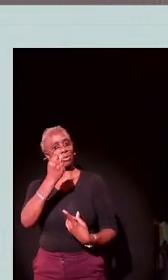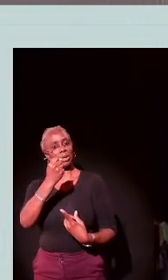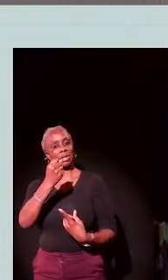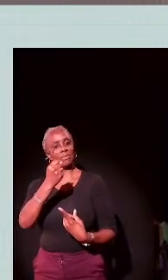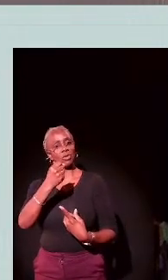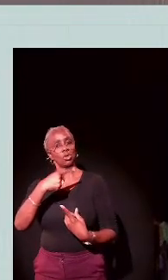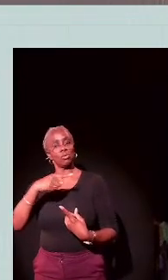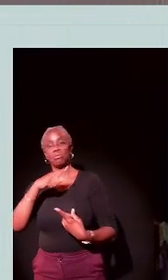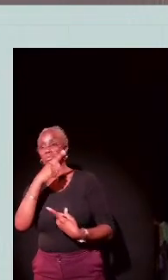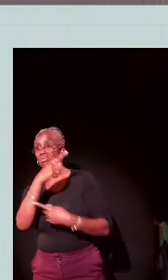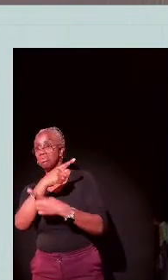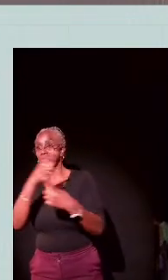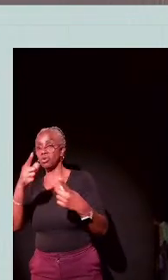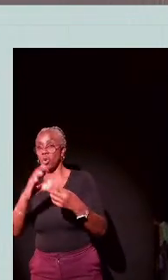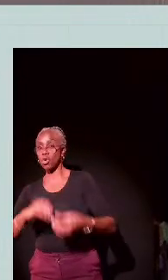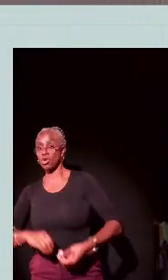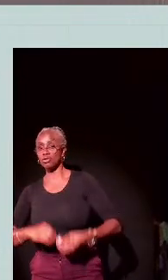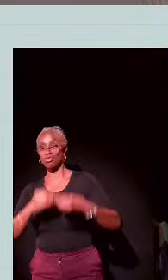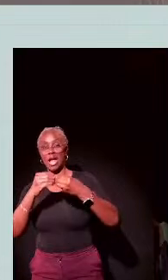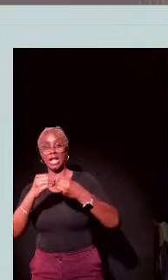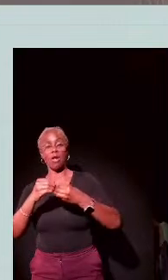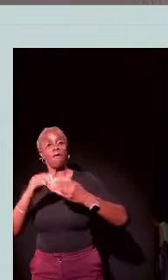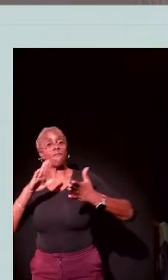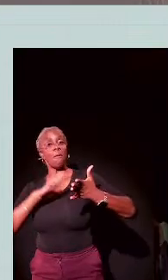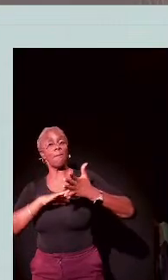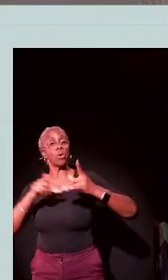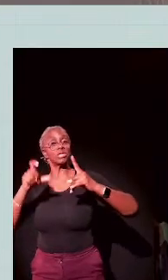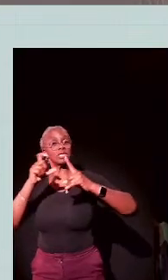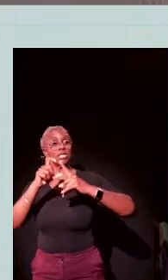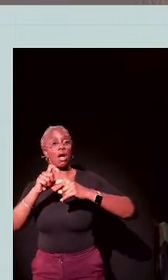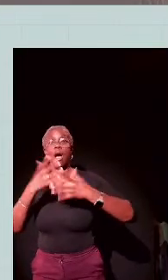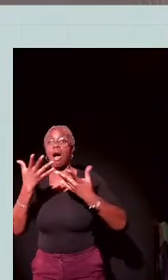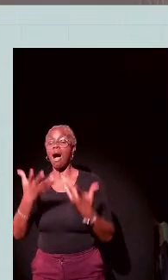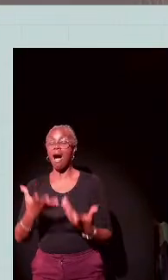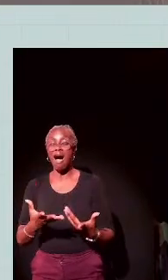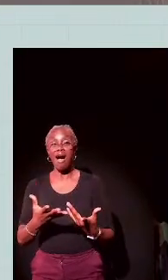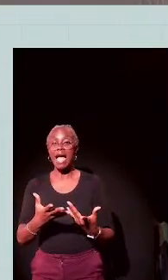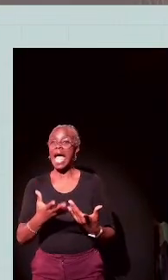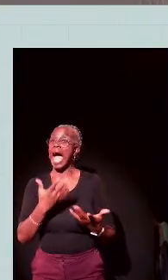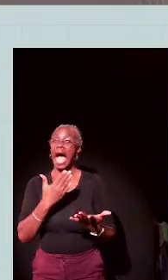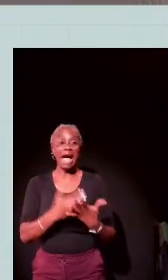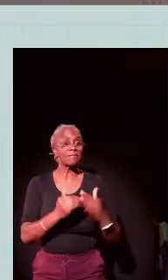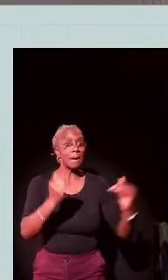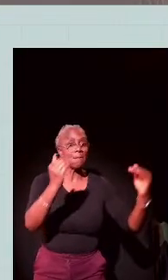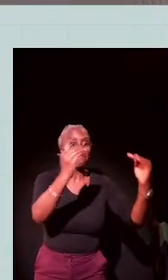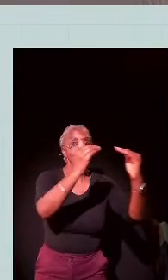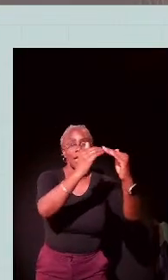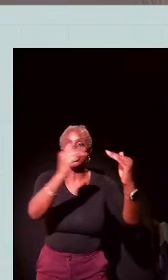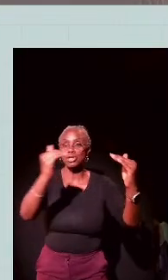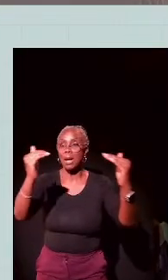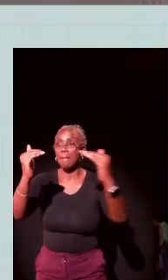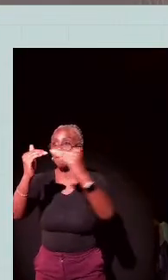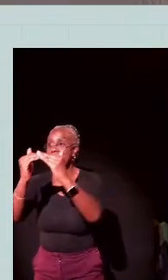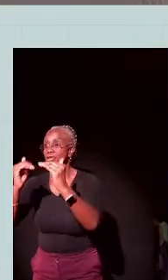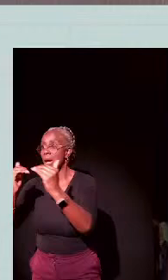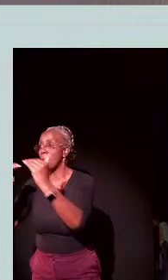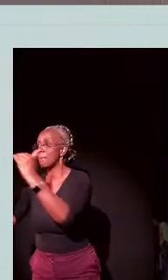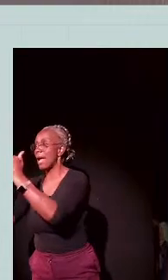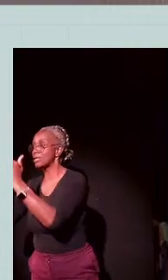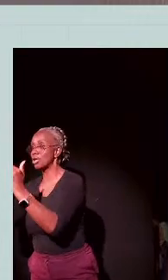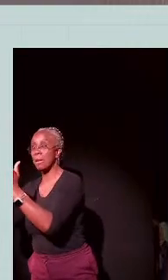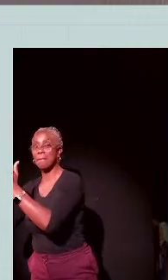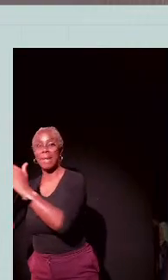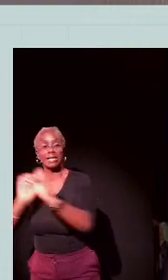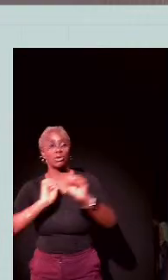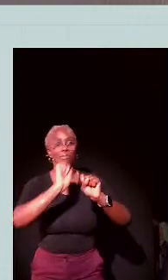were to design an ergonomic controller for muscular dystrophy, you're going to have to make a different one for each person. You're going to have to make a different one so that every single person in